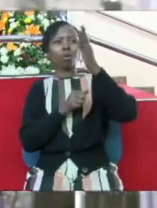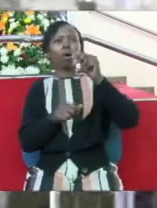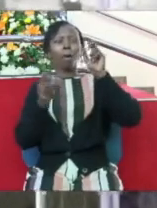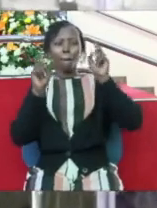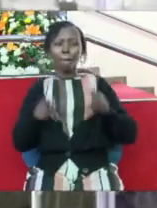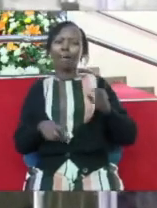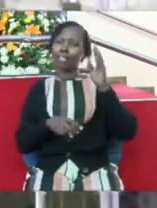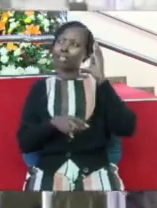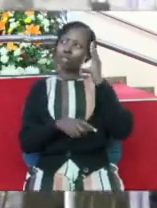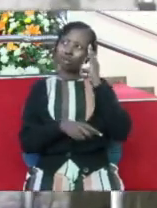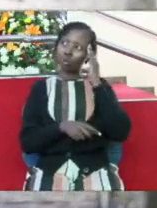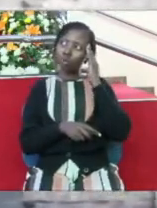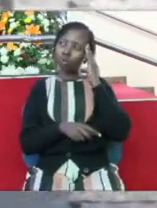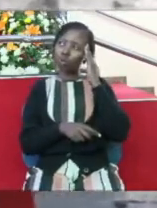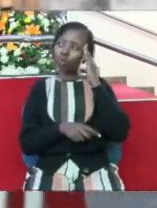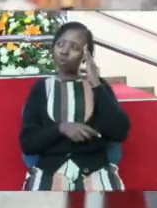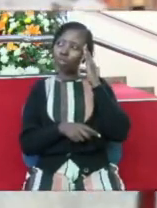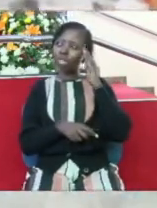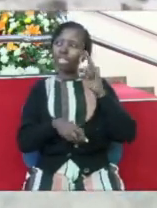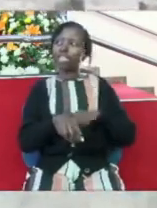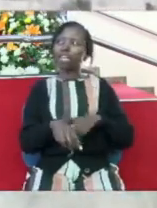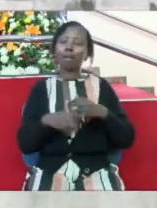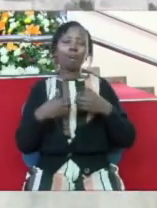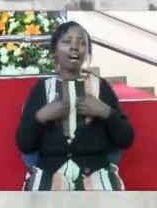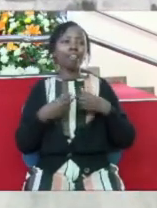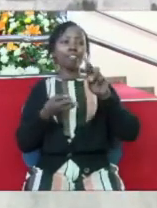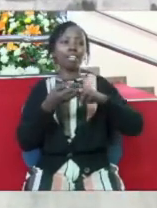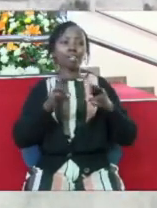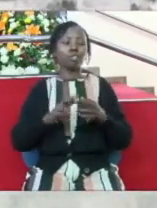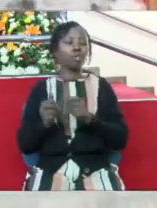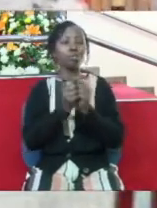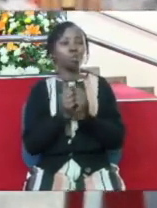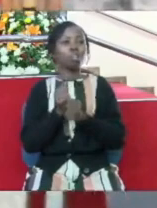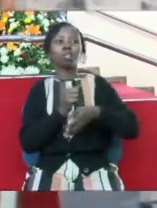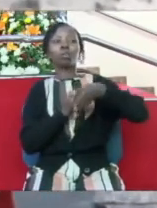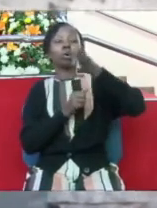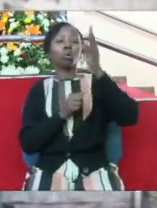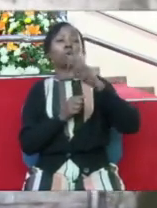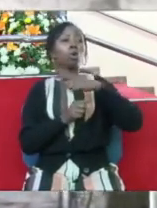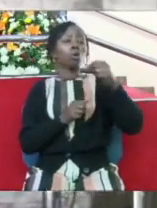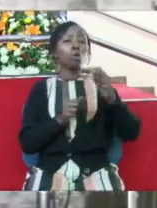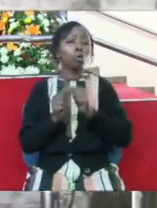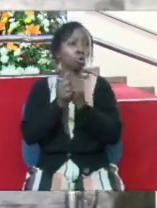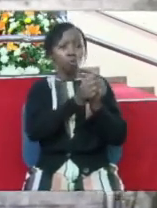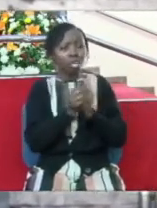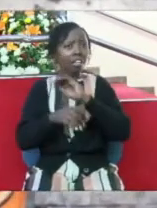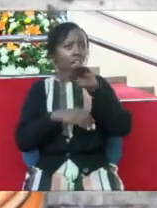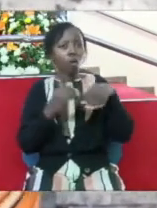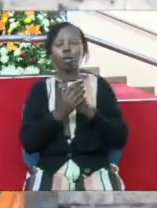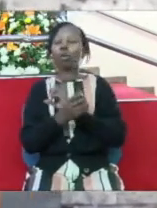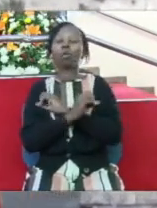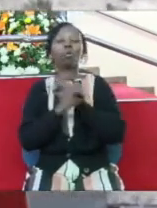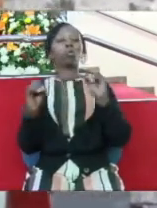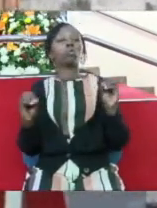intimacy, tunapata kujua kwamba katika hiyo hali ya ushirika, we do not go as a group. Hatuendi kama kikundi. It is my decision. Ya kwamba